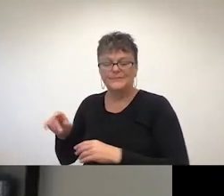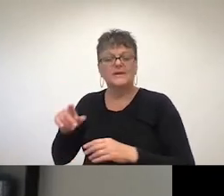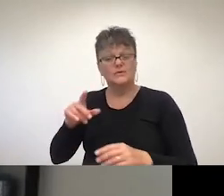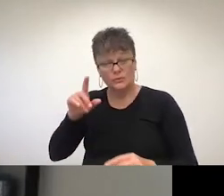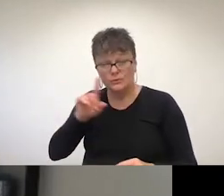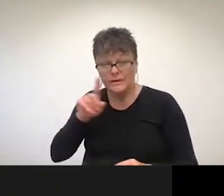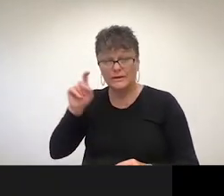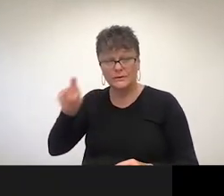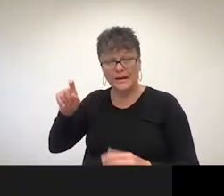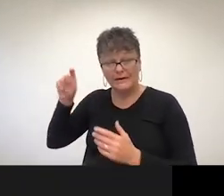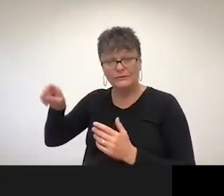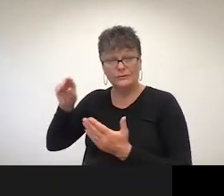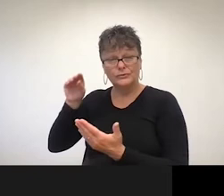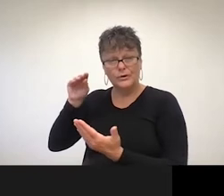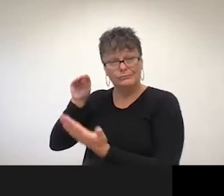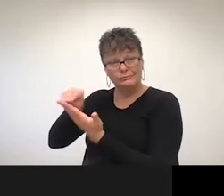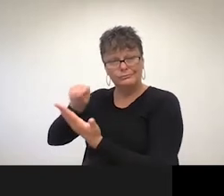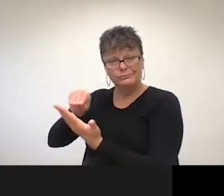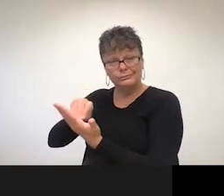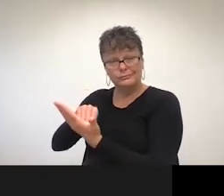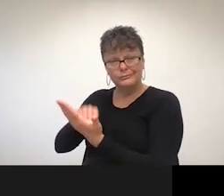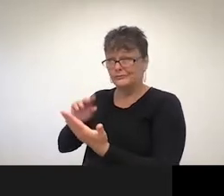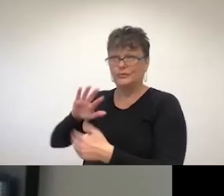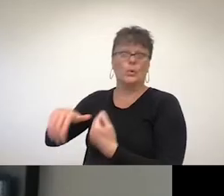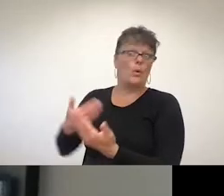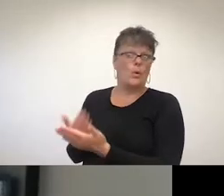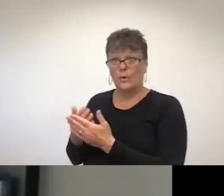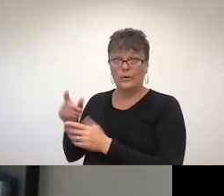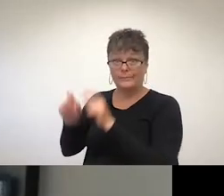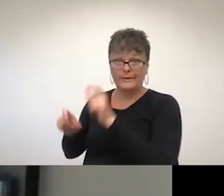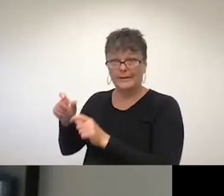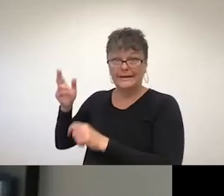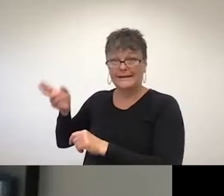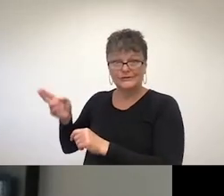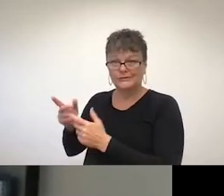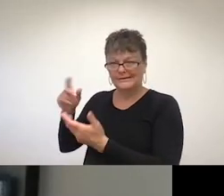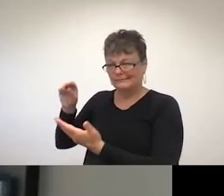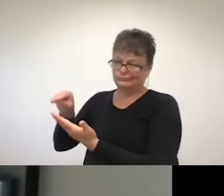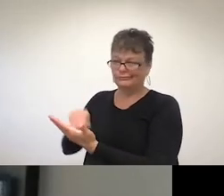question, quality or compromise. I mean, sorry, quality or quantity.